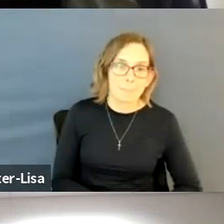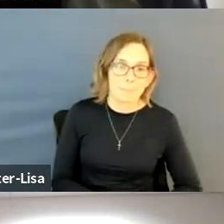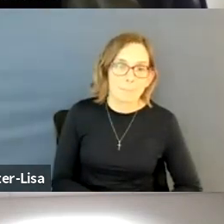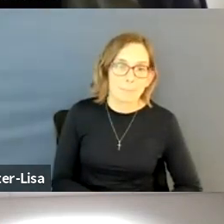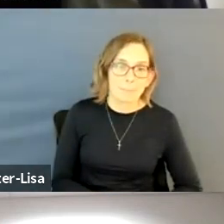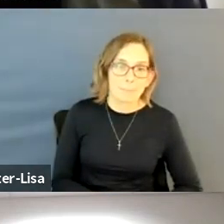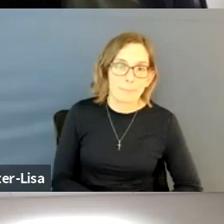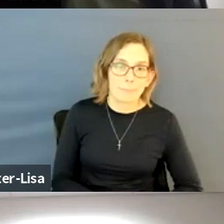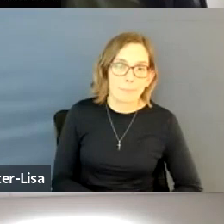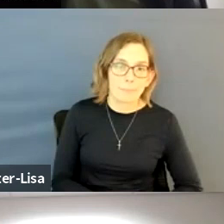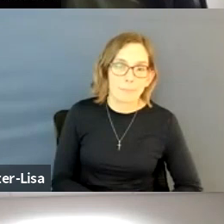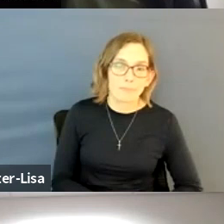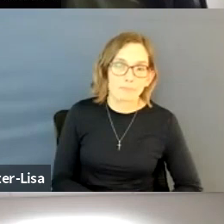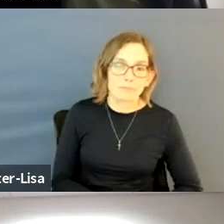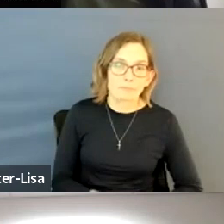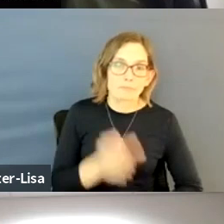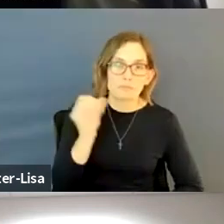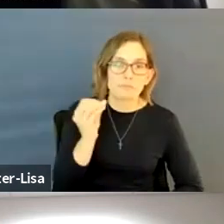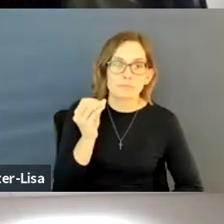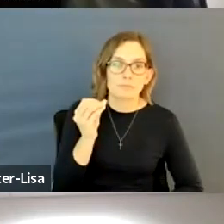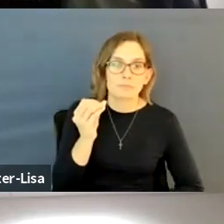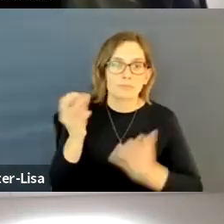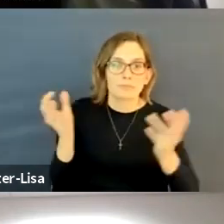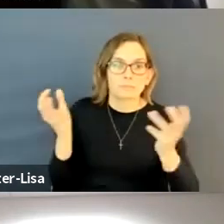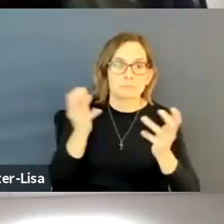So what is it, what do you imagine